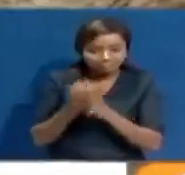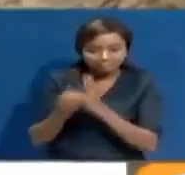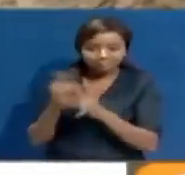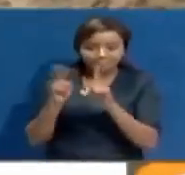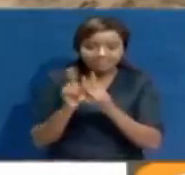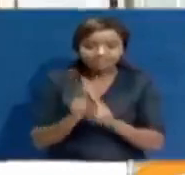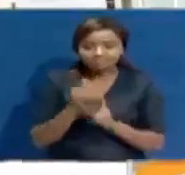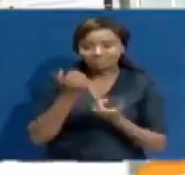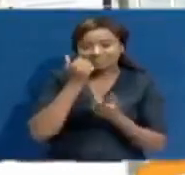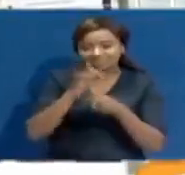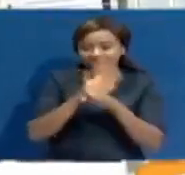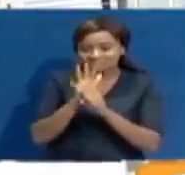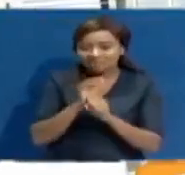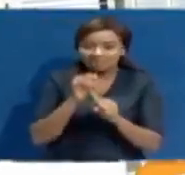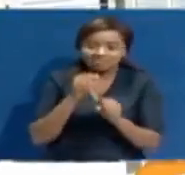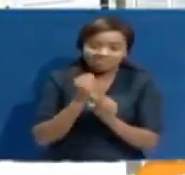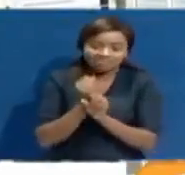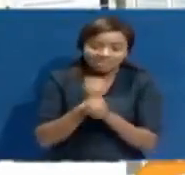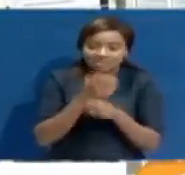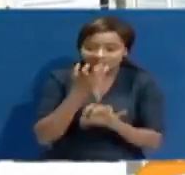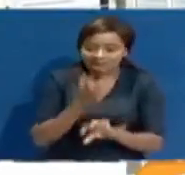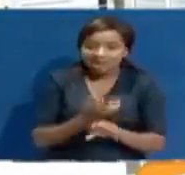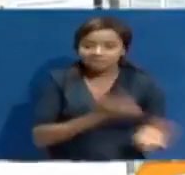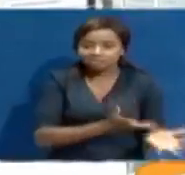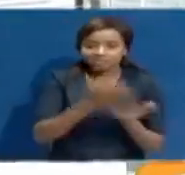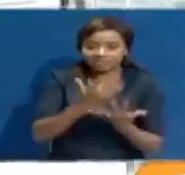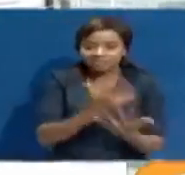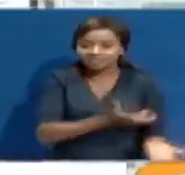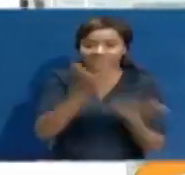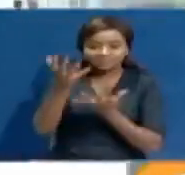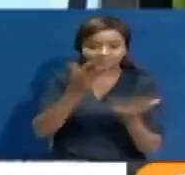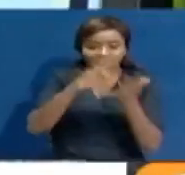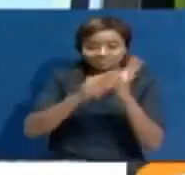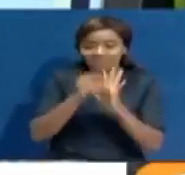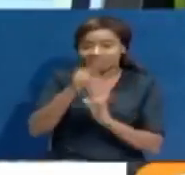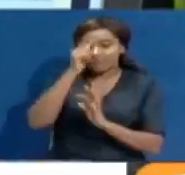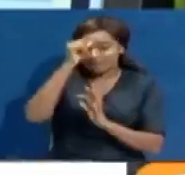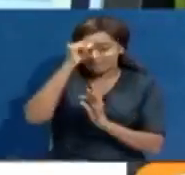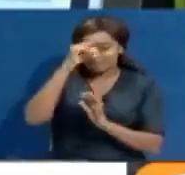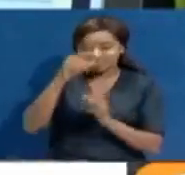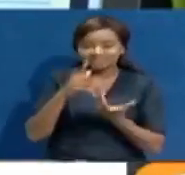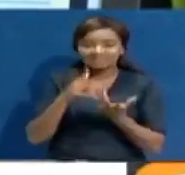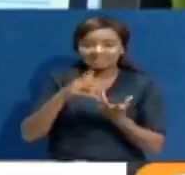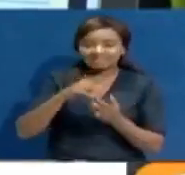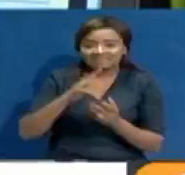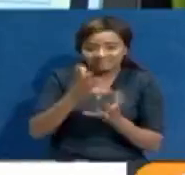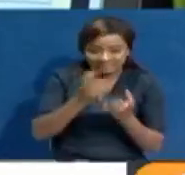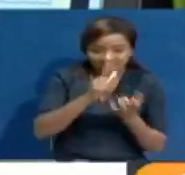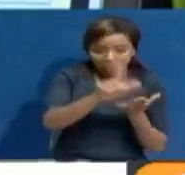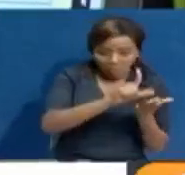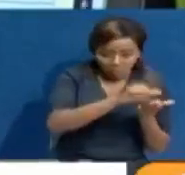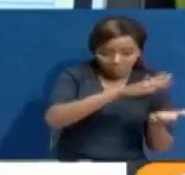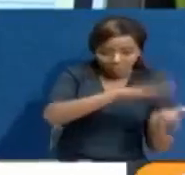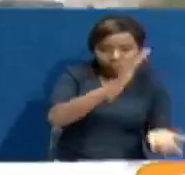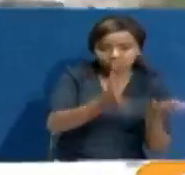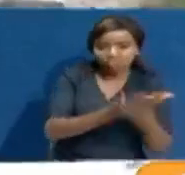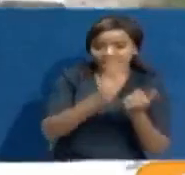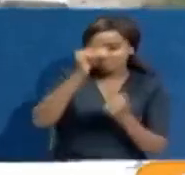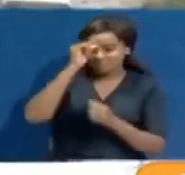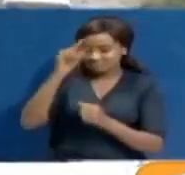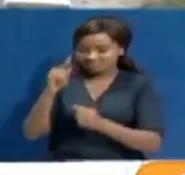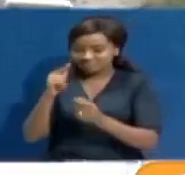to COVID-19, the government is grappling with a shortfall in revenue collection and will need to borrow more to fund government